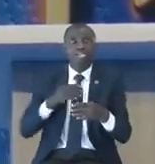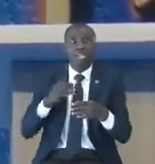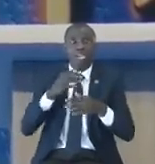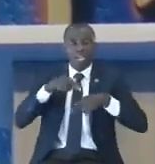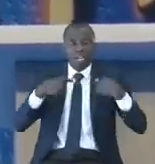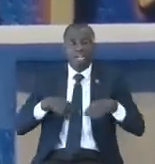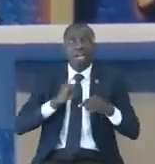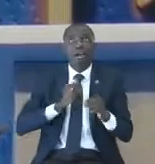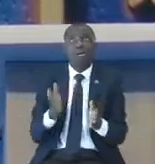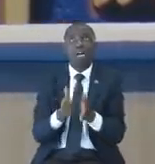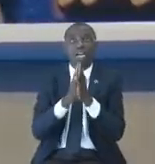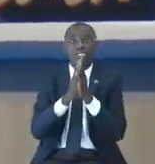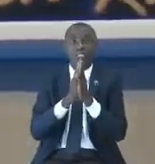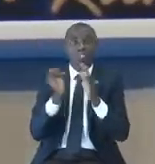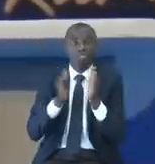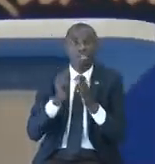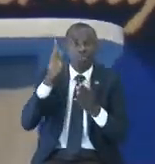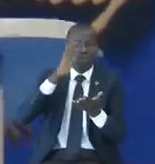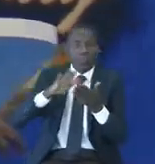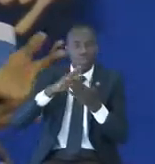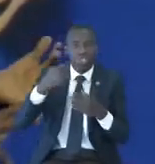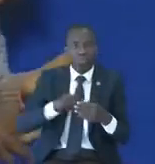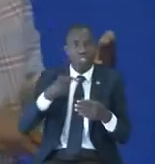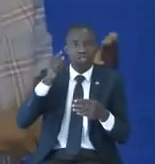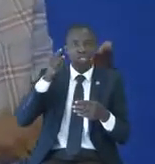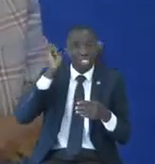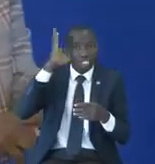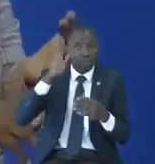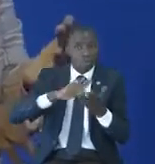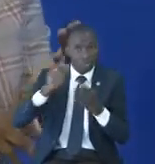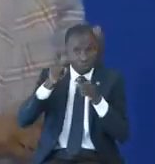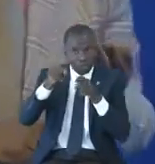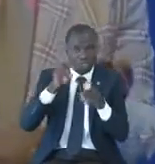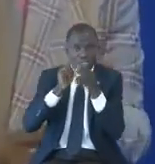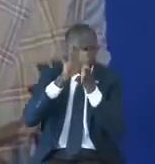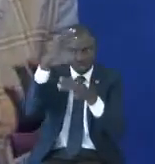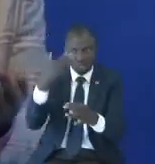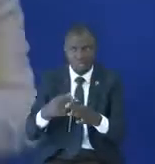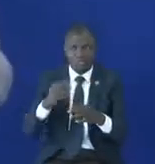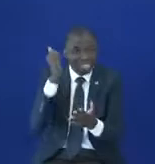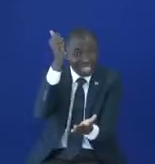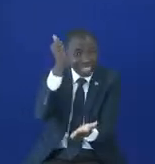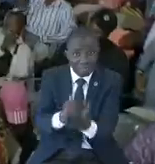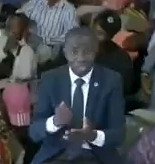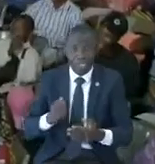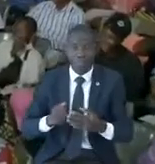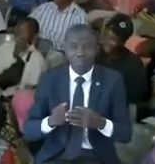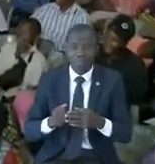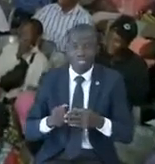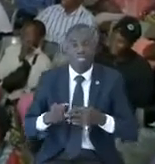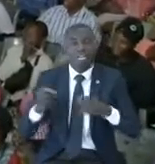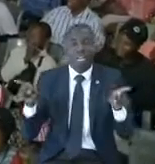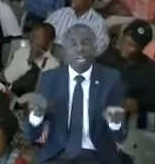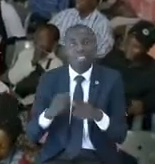and I'm asking that you forgive me, he'll forgive you. Amen. Amen. As I'm